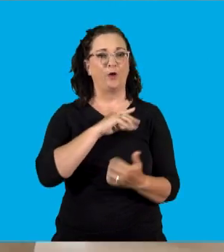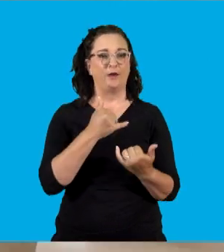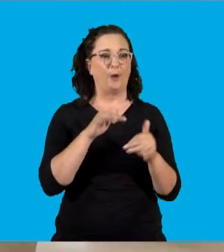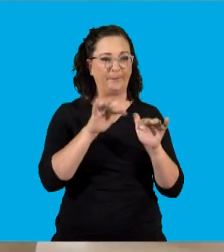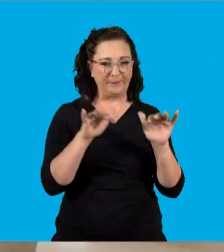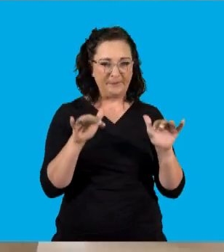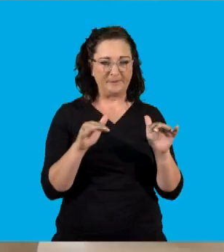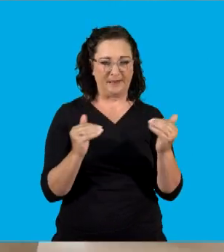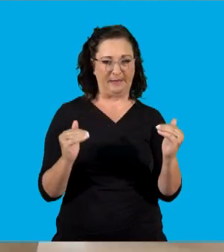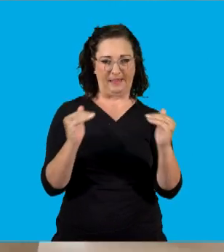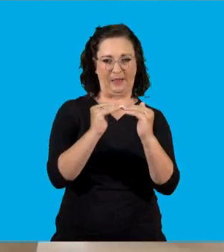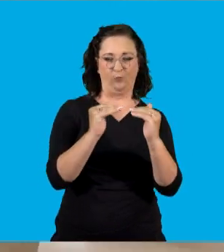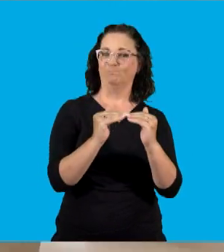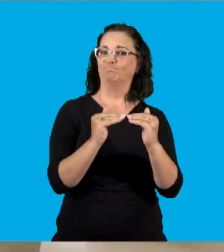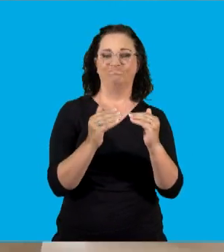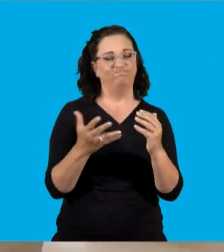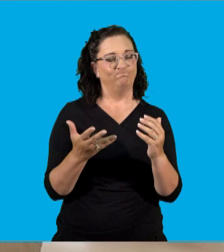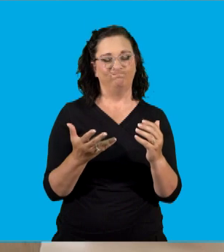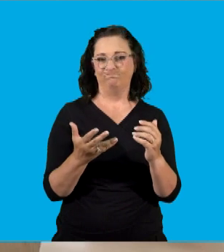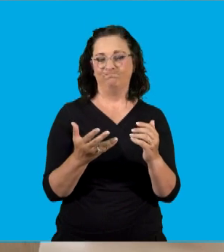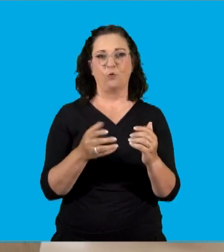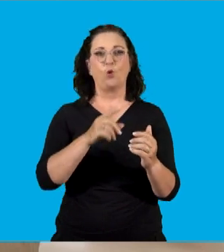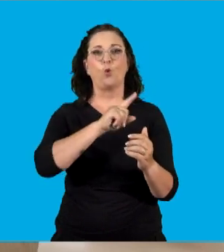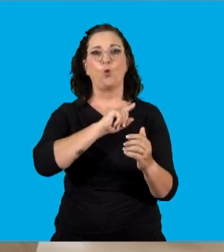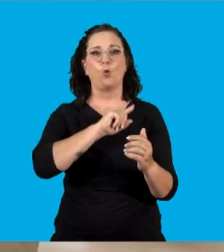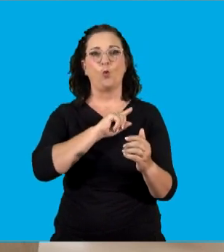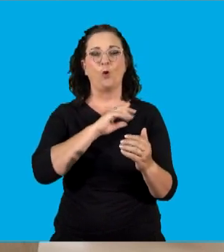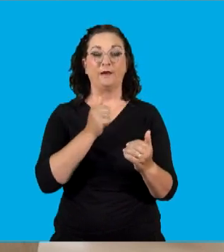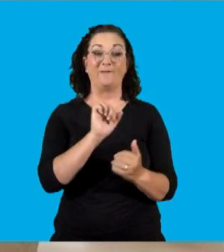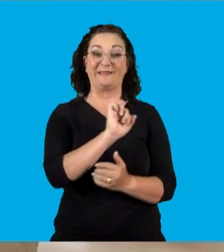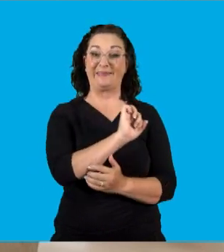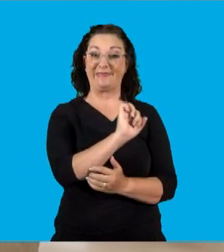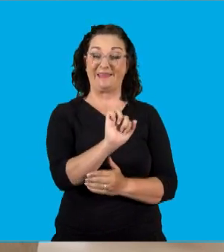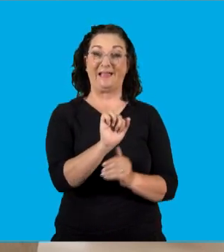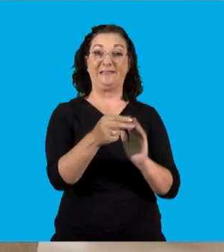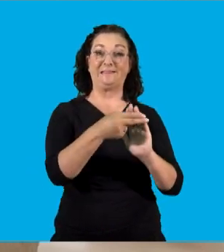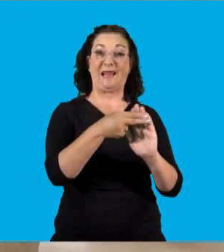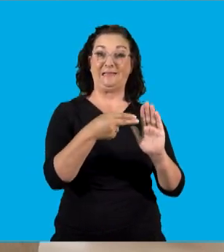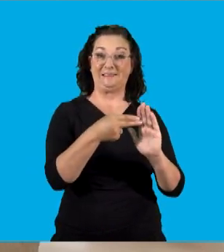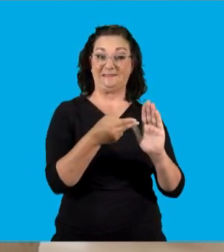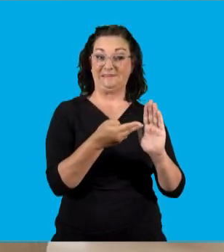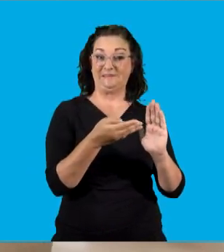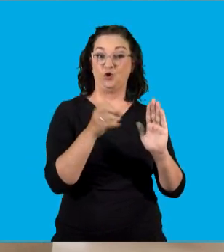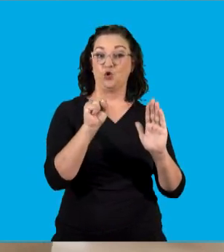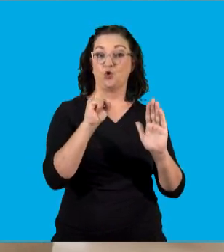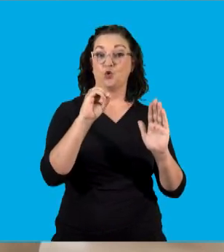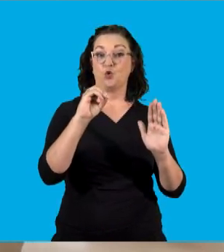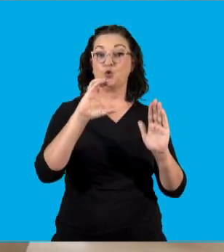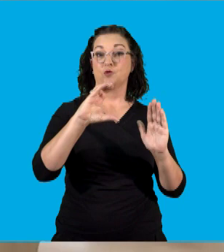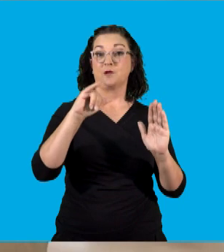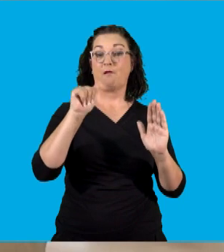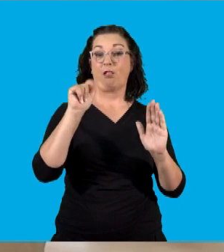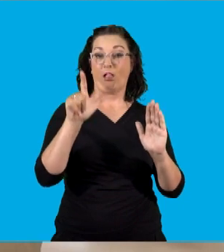not equal. People are not treated equal due to their social status. Those who are rich are